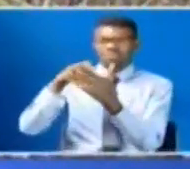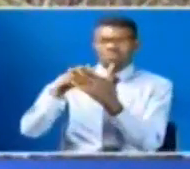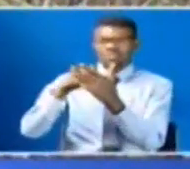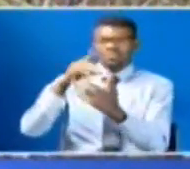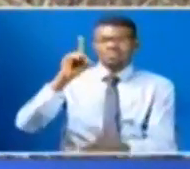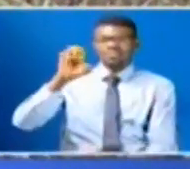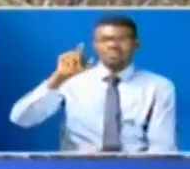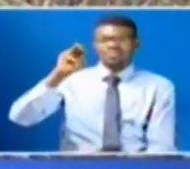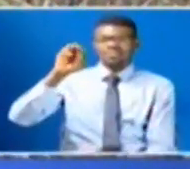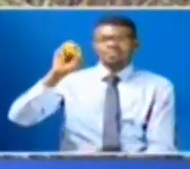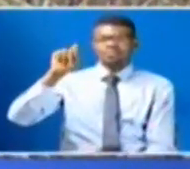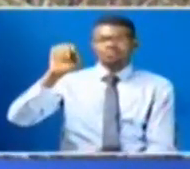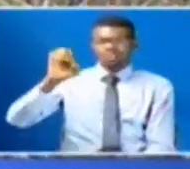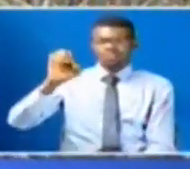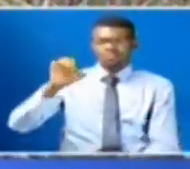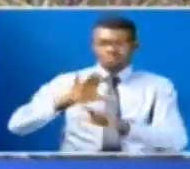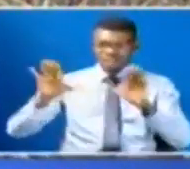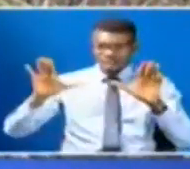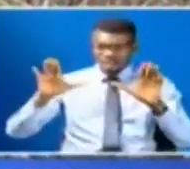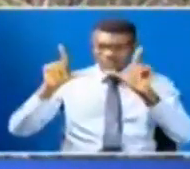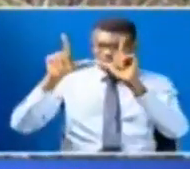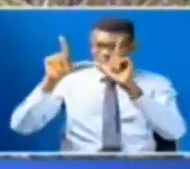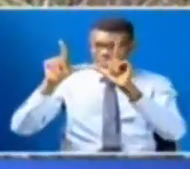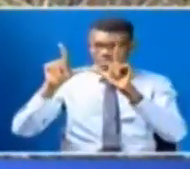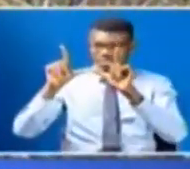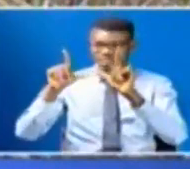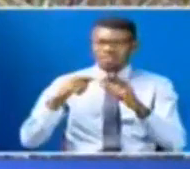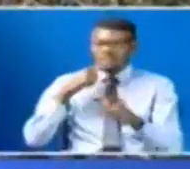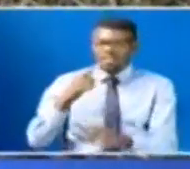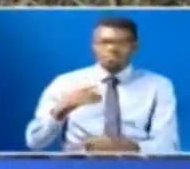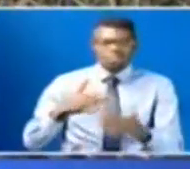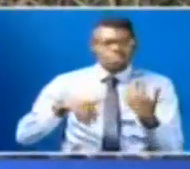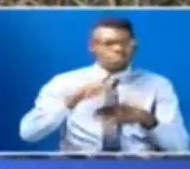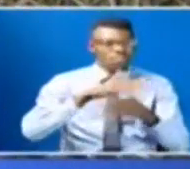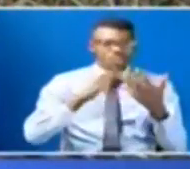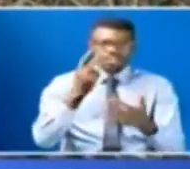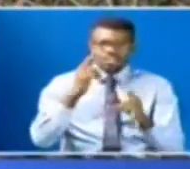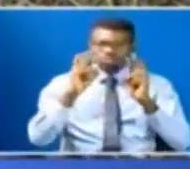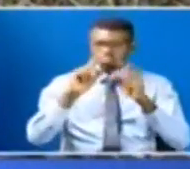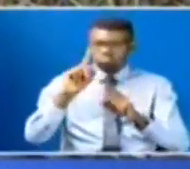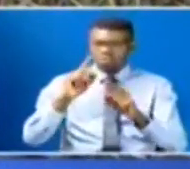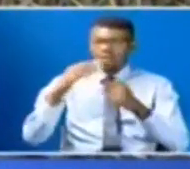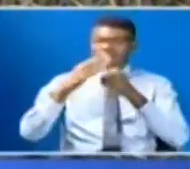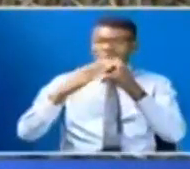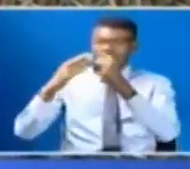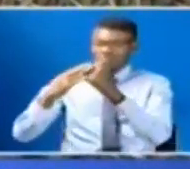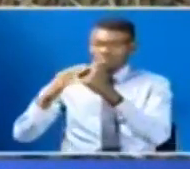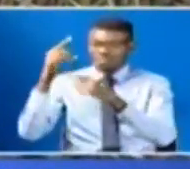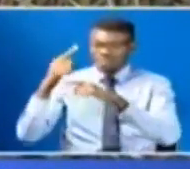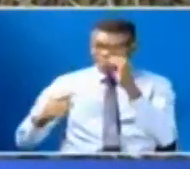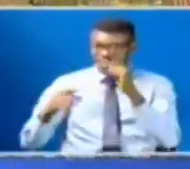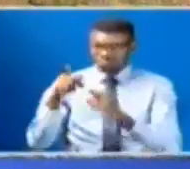committee faulted the petitioners for mixing issues from the two counties. The 99-year lease in Kiambu ends